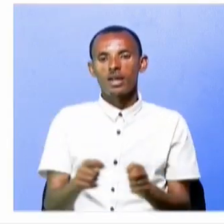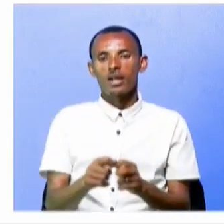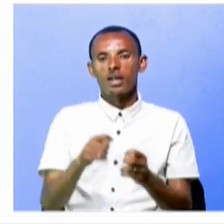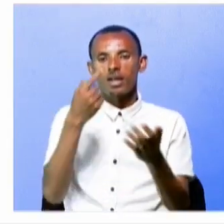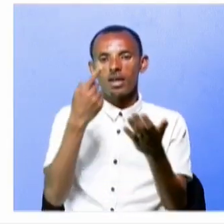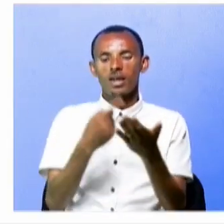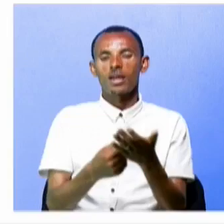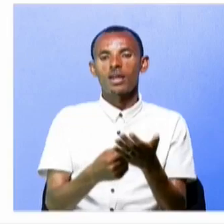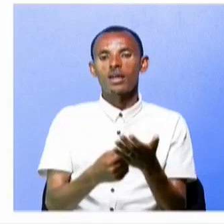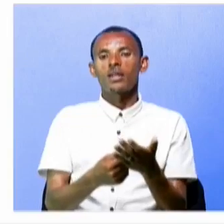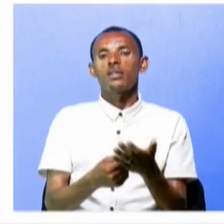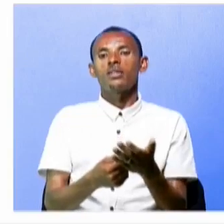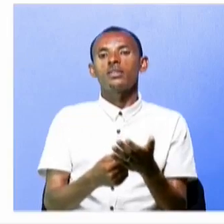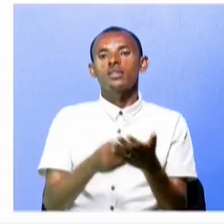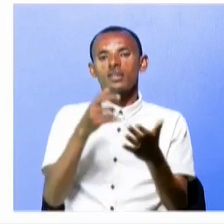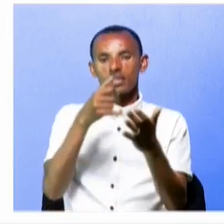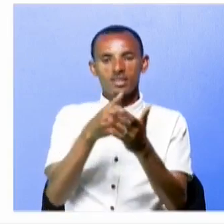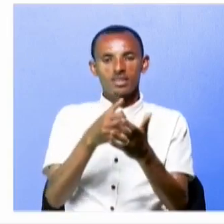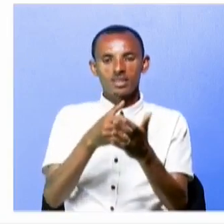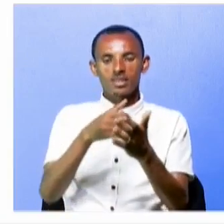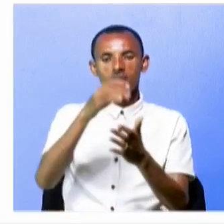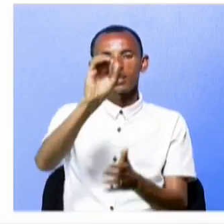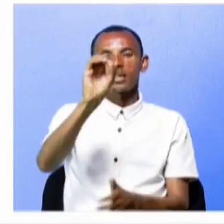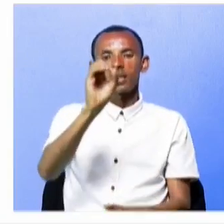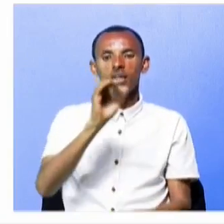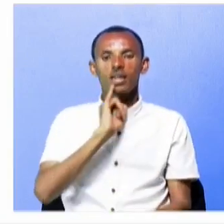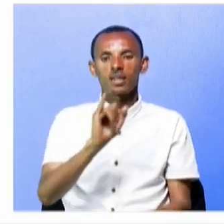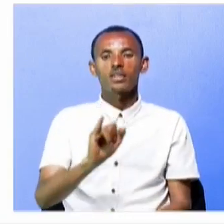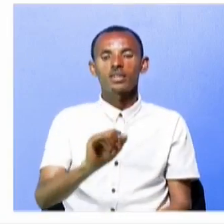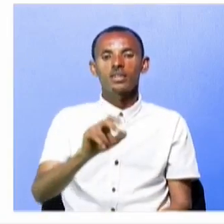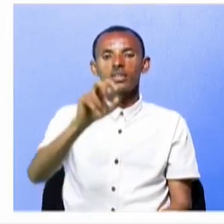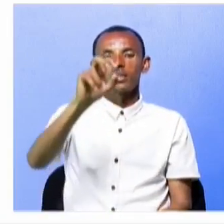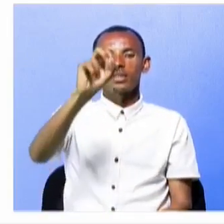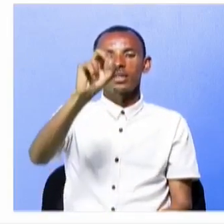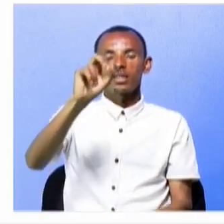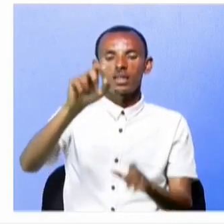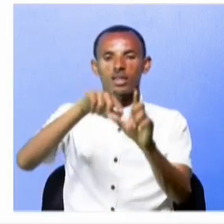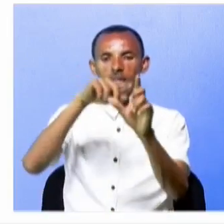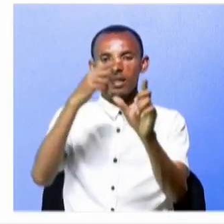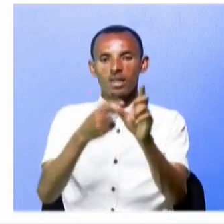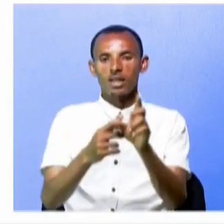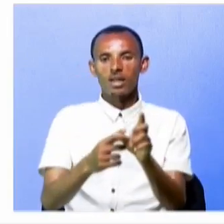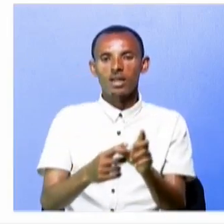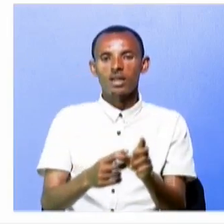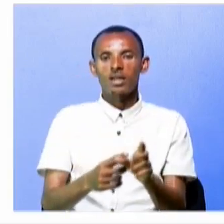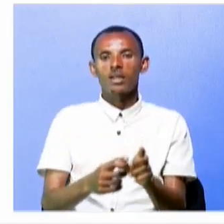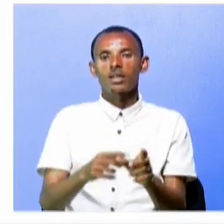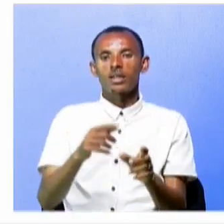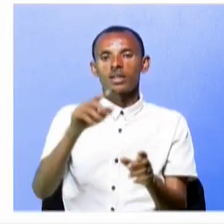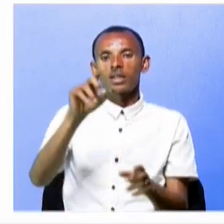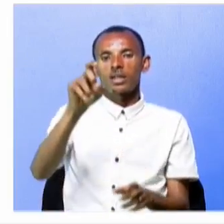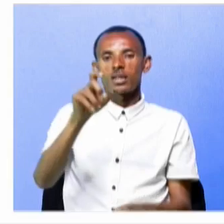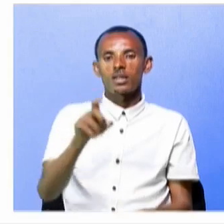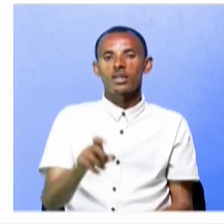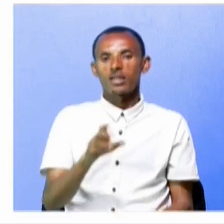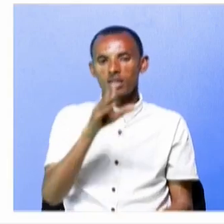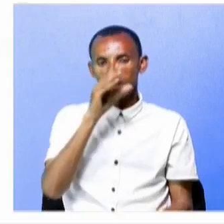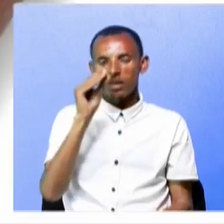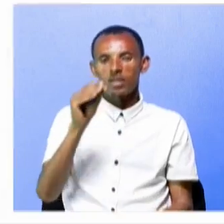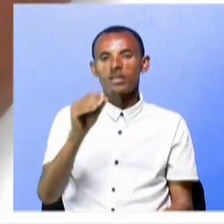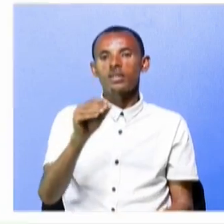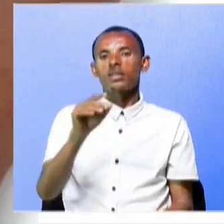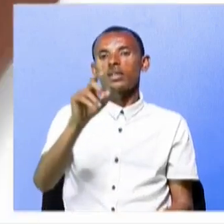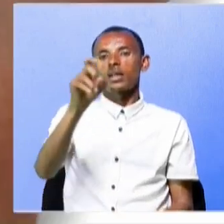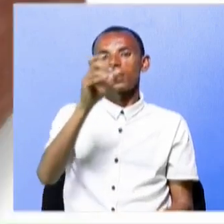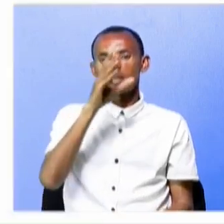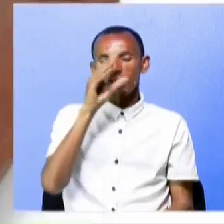Here, its degree is 30 degree. We don't know this angle. Say this is